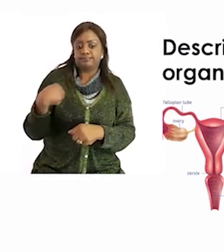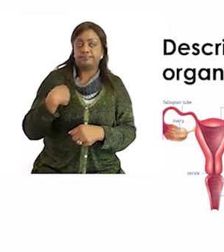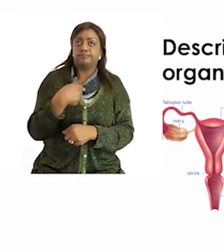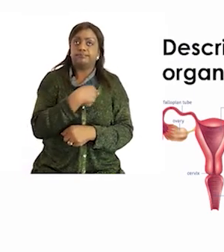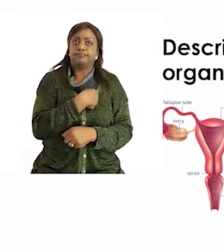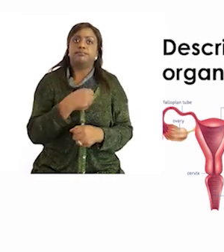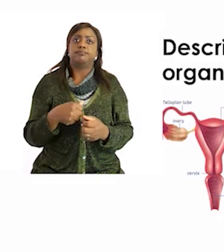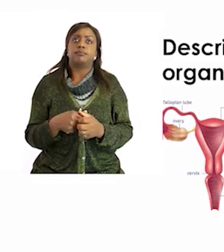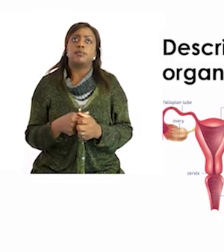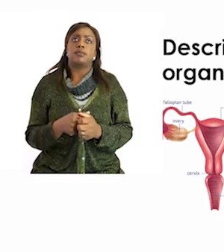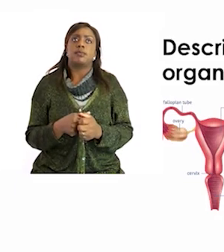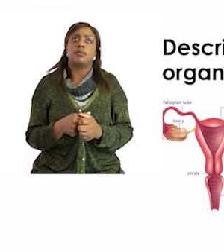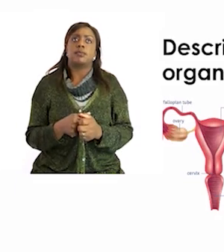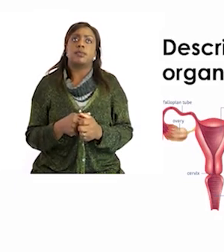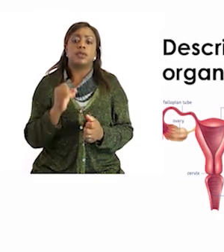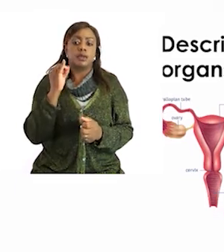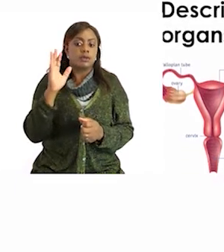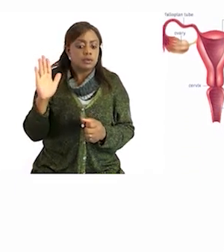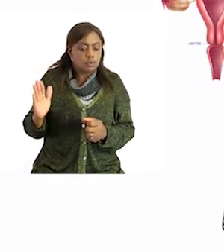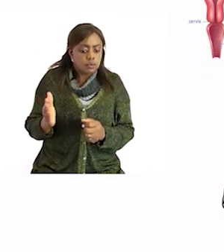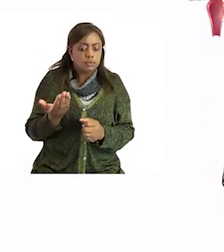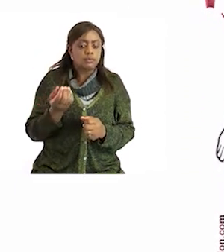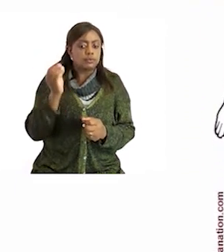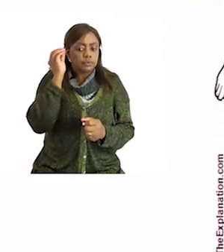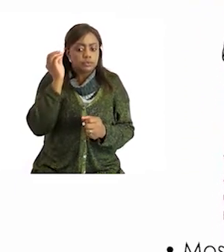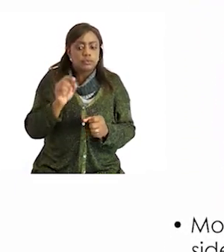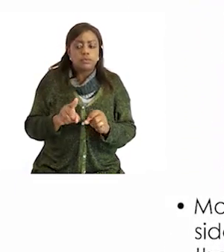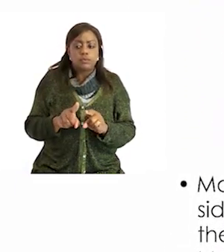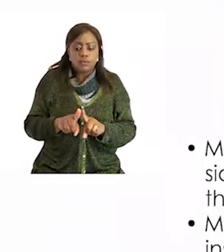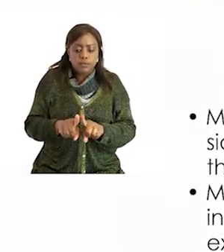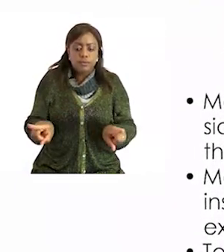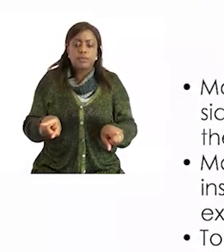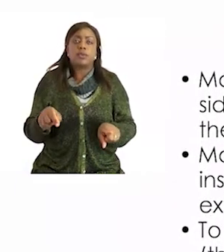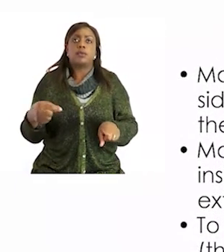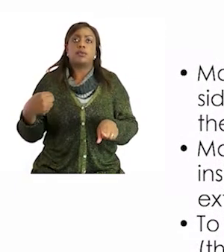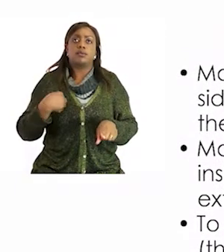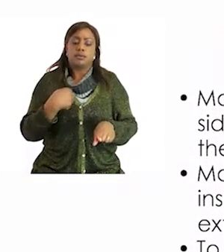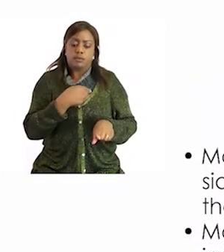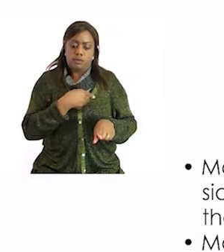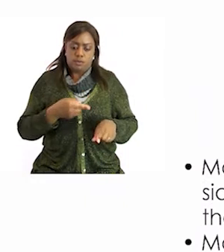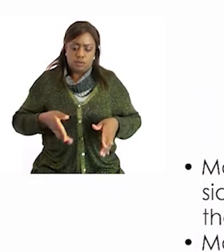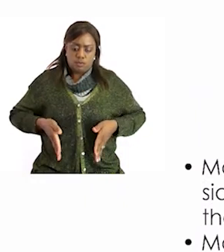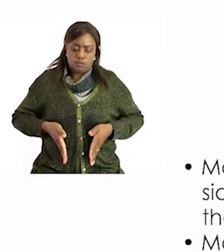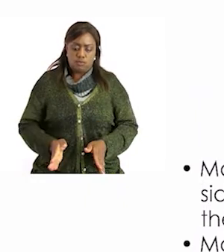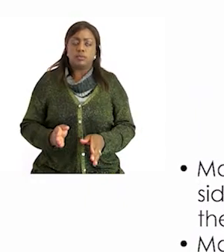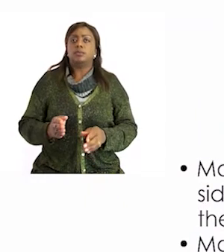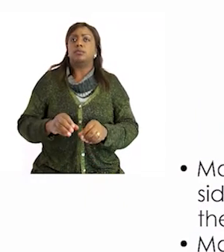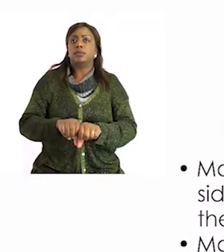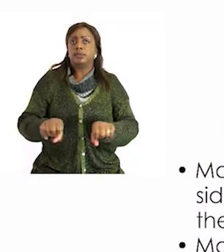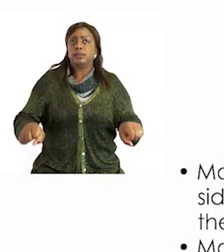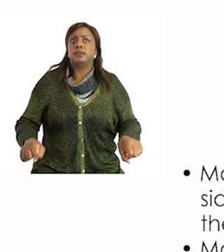Now, if you want to state a difference between the reproductive organs of a male and female from a given